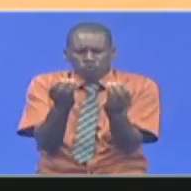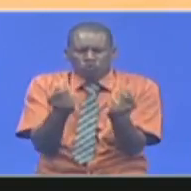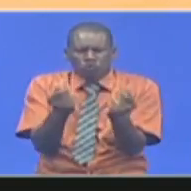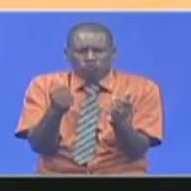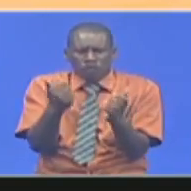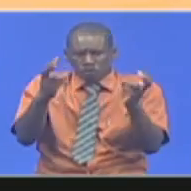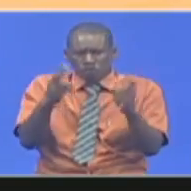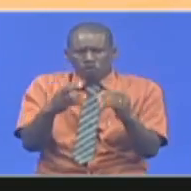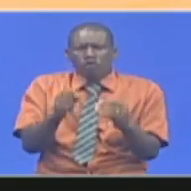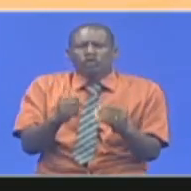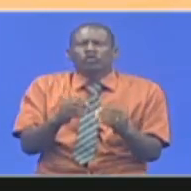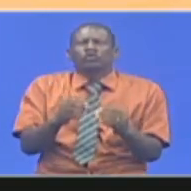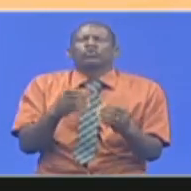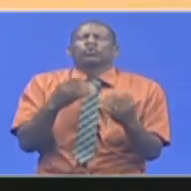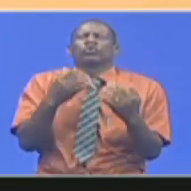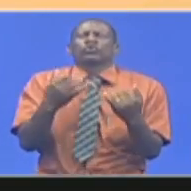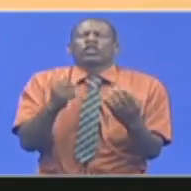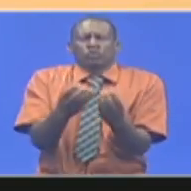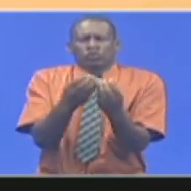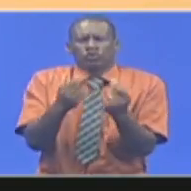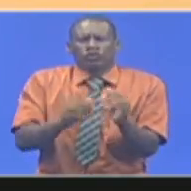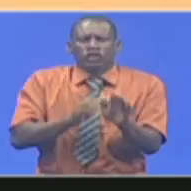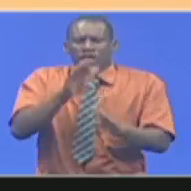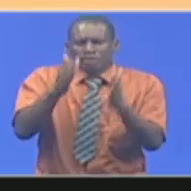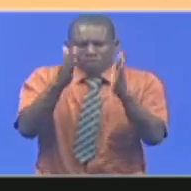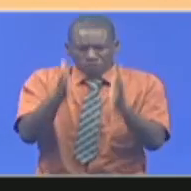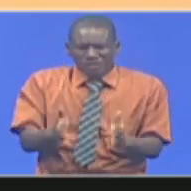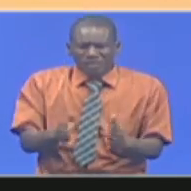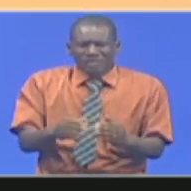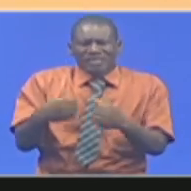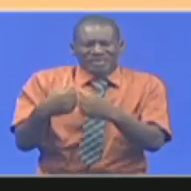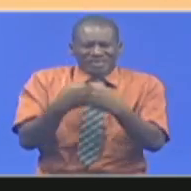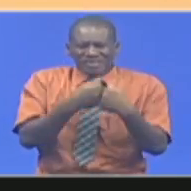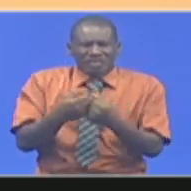headache of protracted resolution. Julian Amboko, NTV.